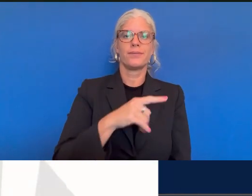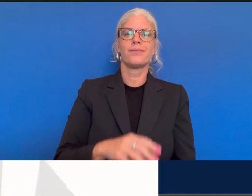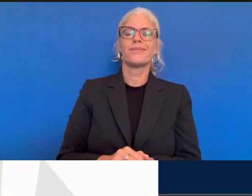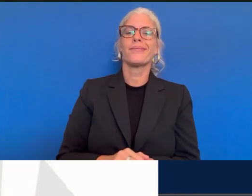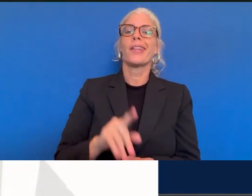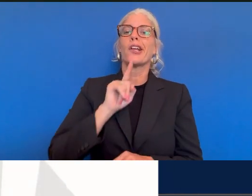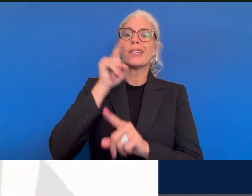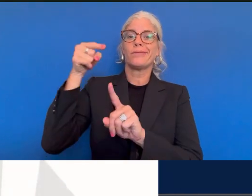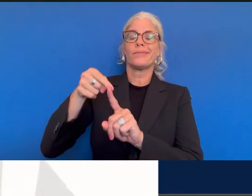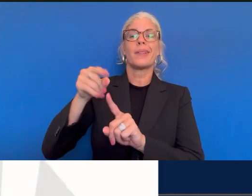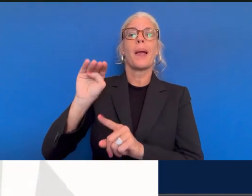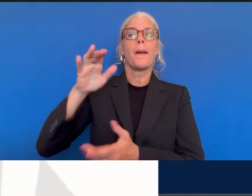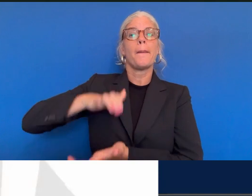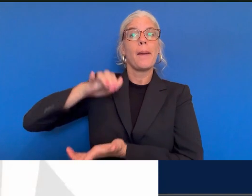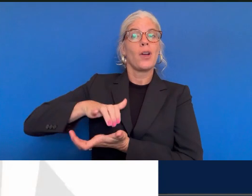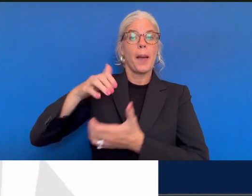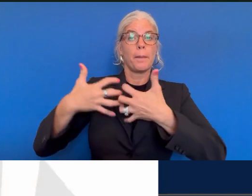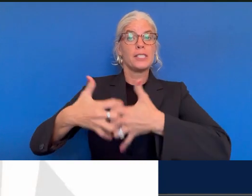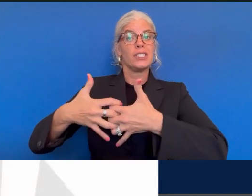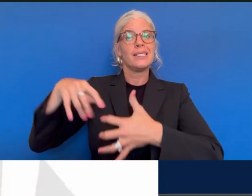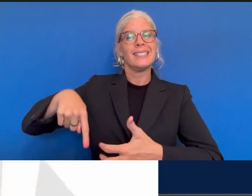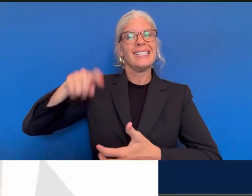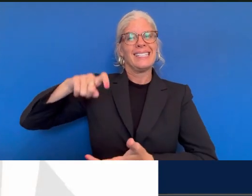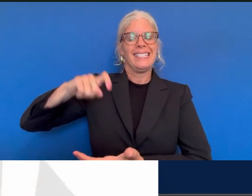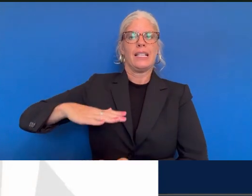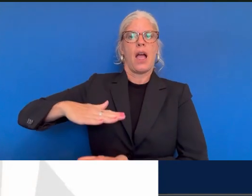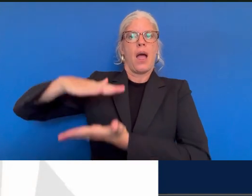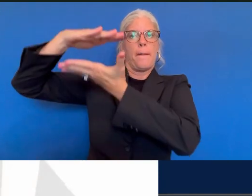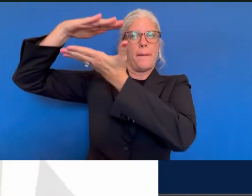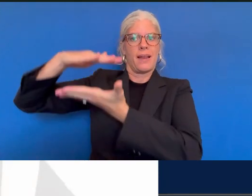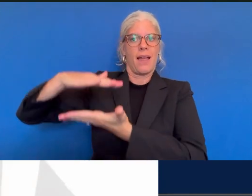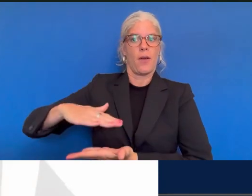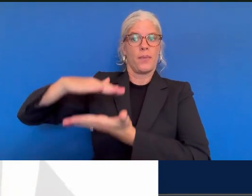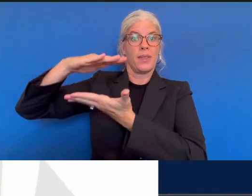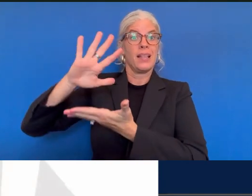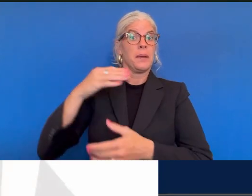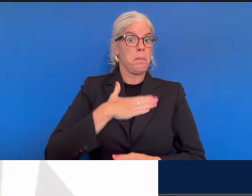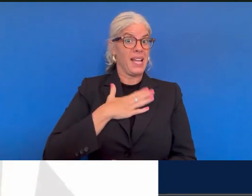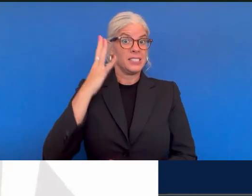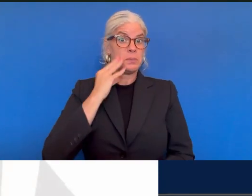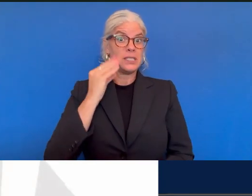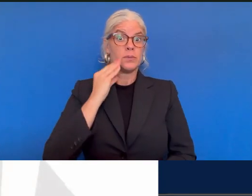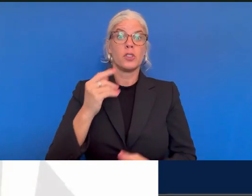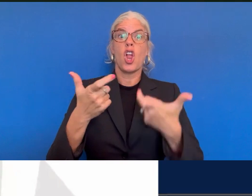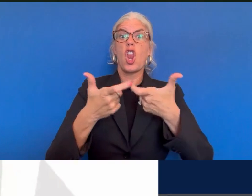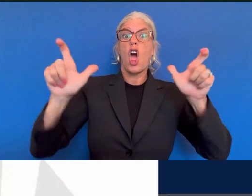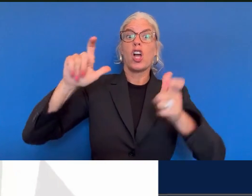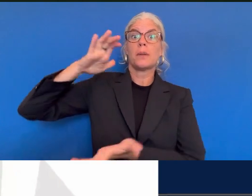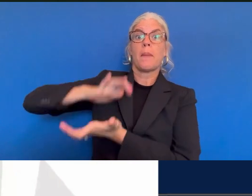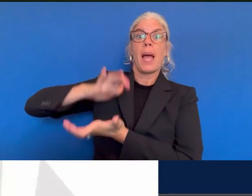It's basically mammogram machines now need to go up and down.